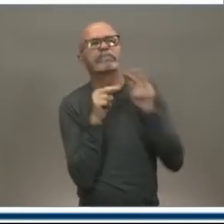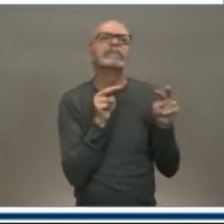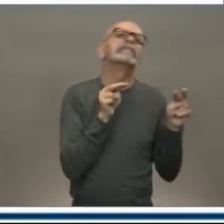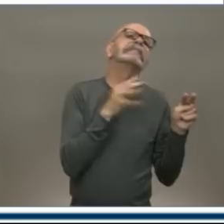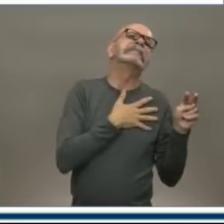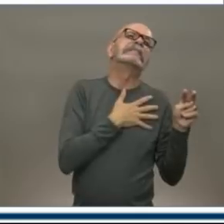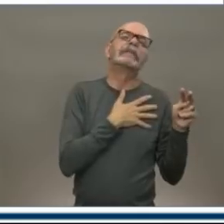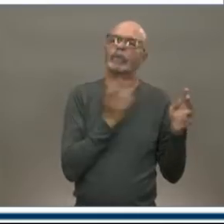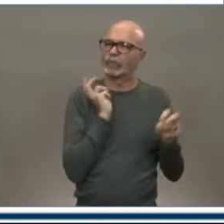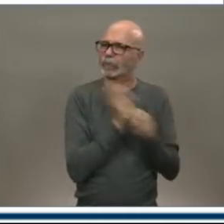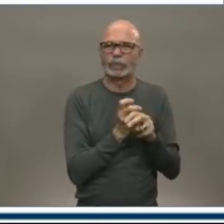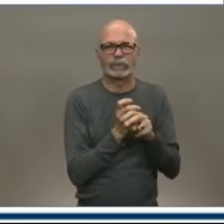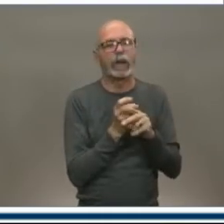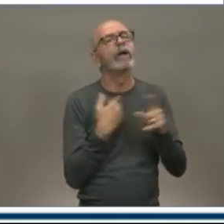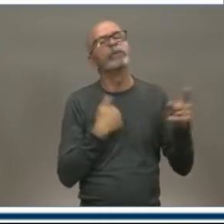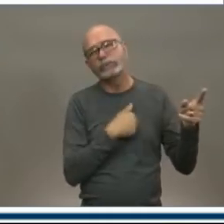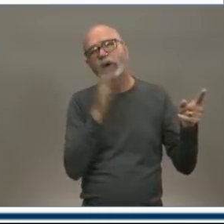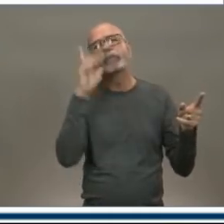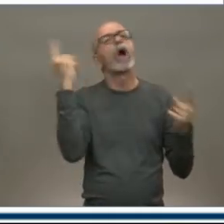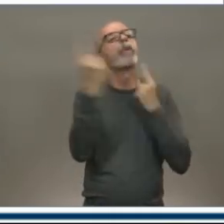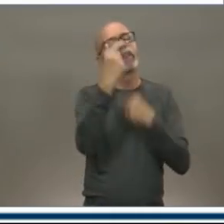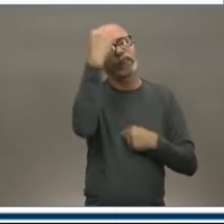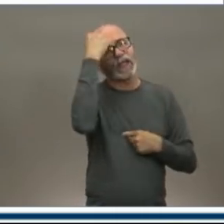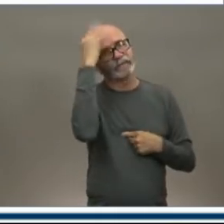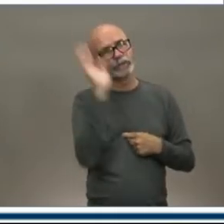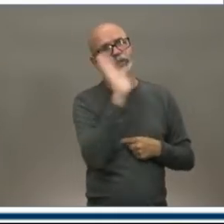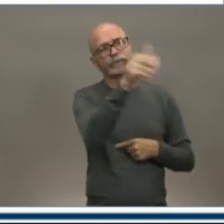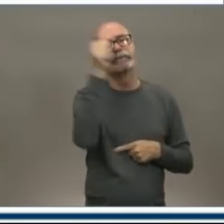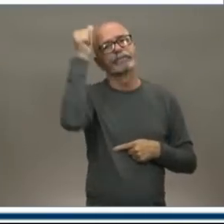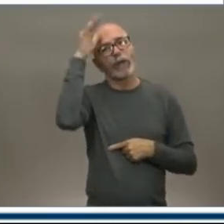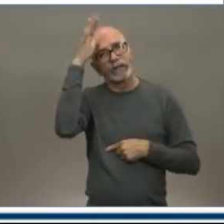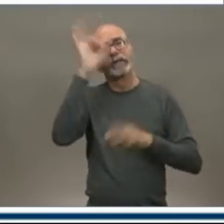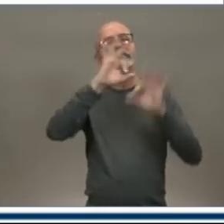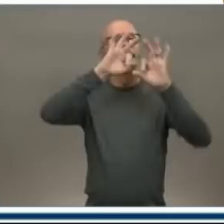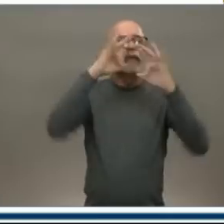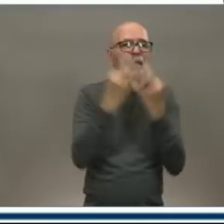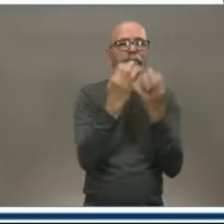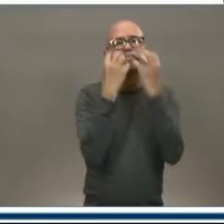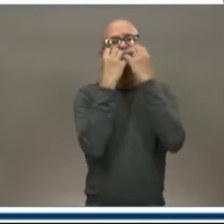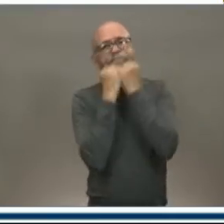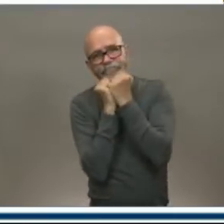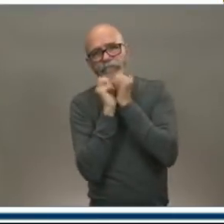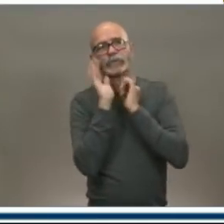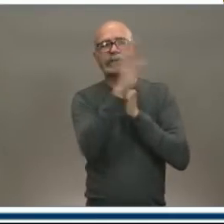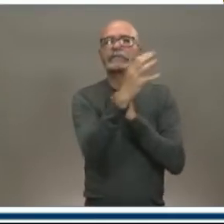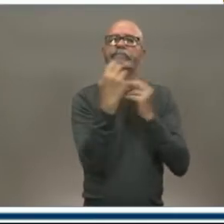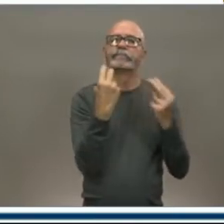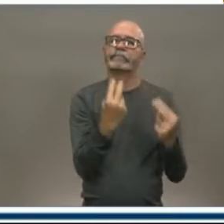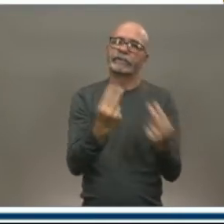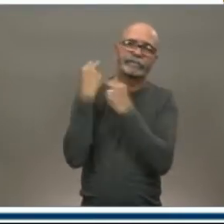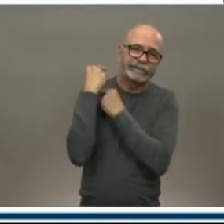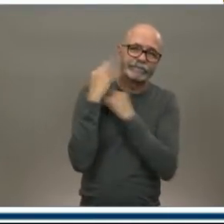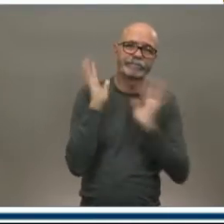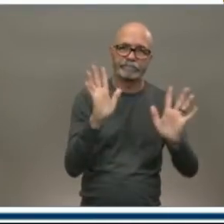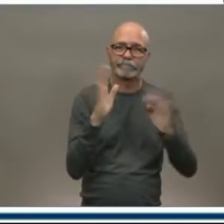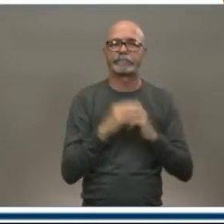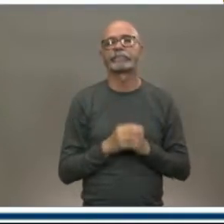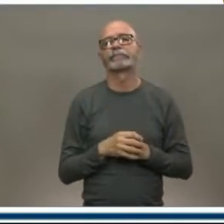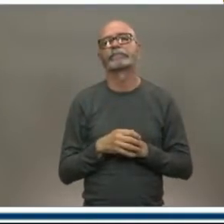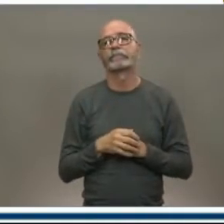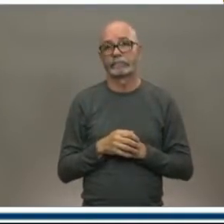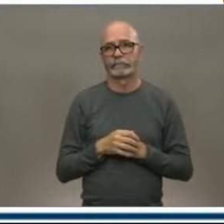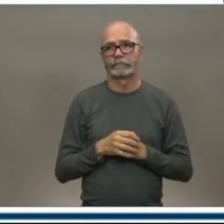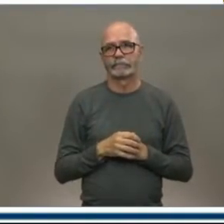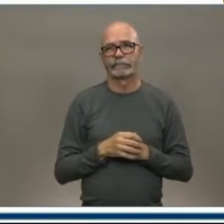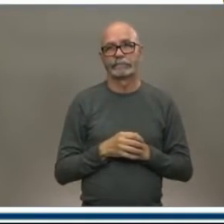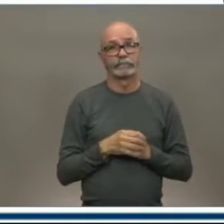that you will be in our thoughts as well on Remembrance Day as we remember your family. Well, Dr. Strang has confirmed there are